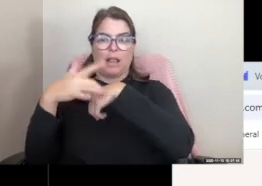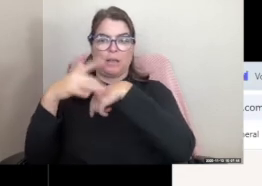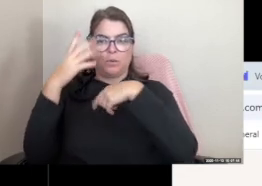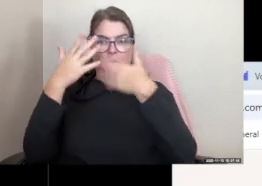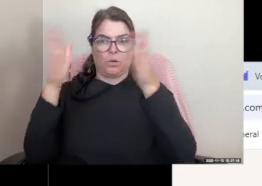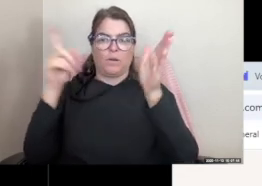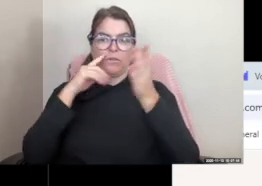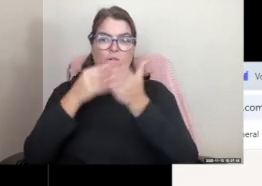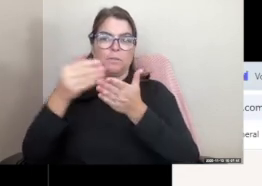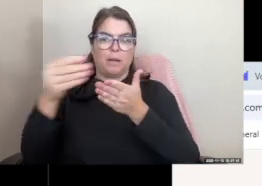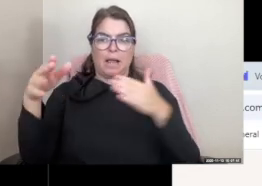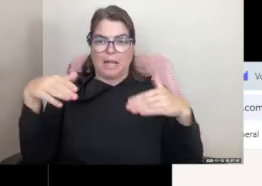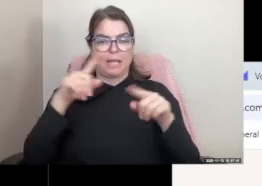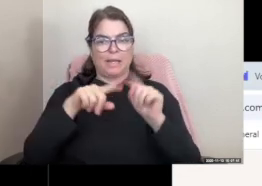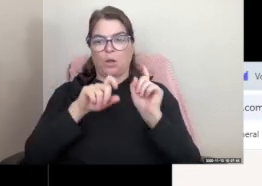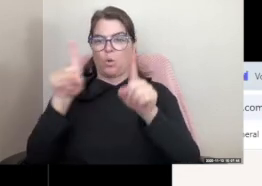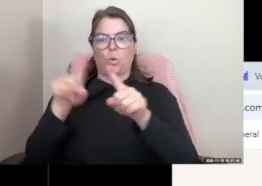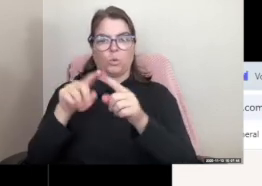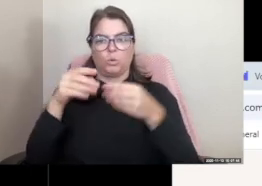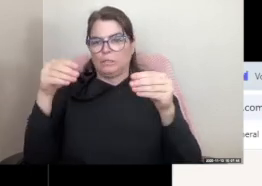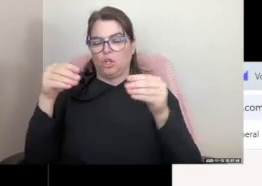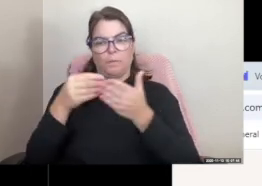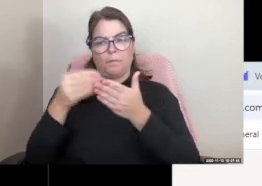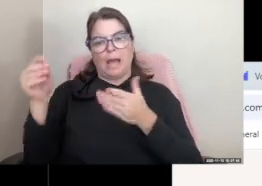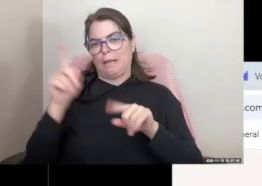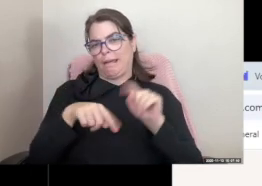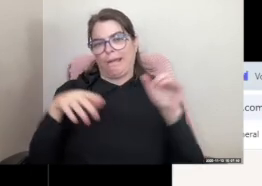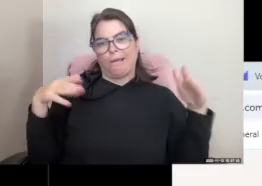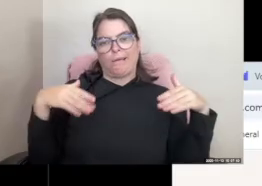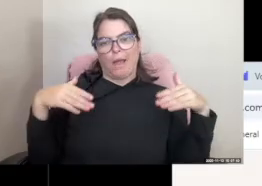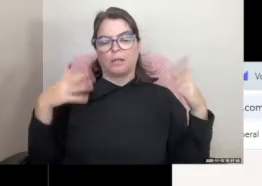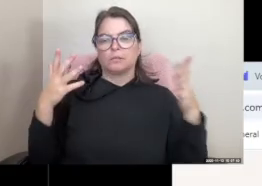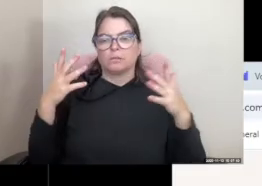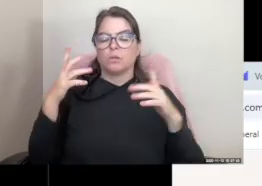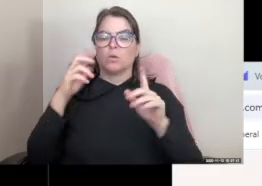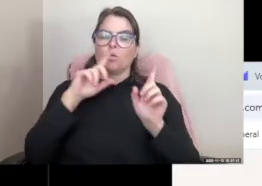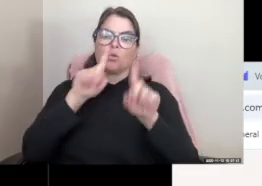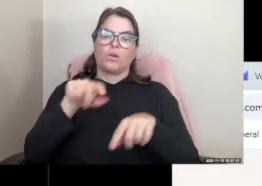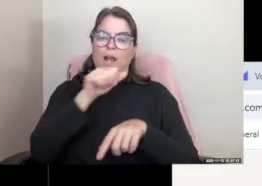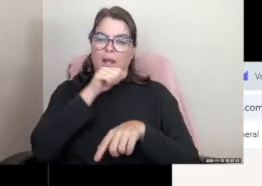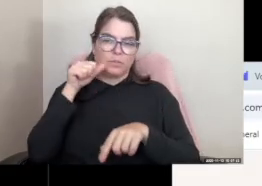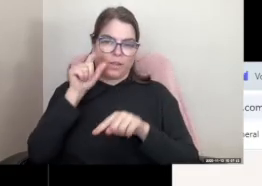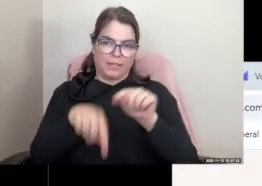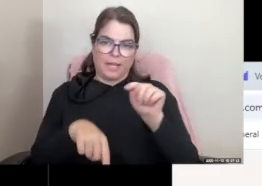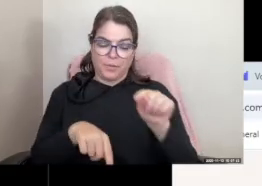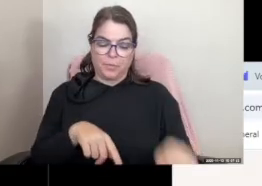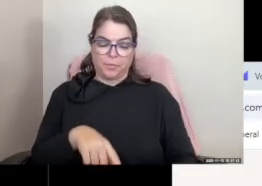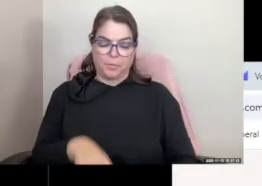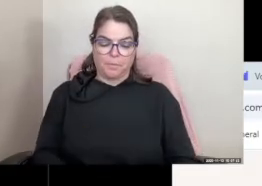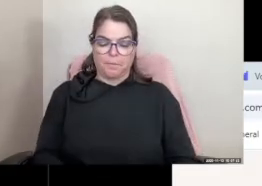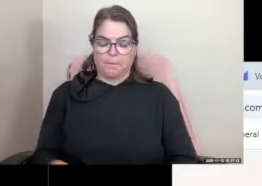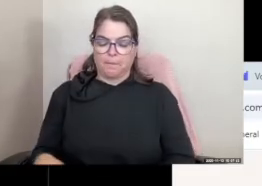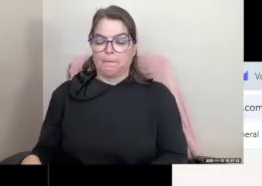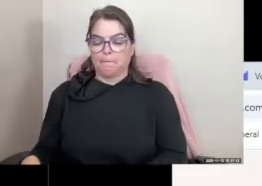Okay, and as folks are thinking about their words, pre-commercial in this context, what we mean is, are